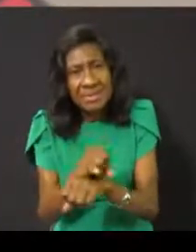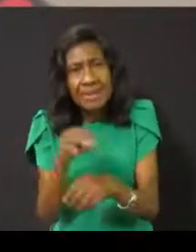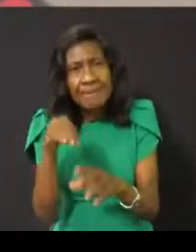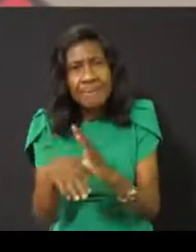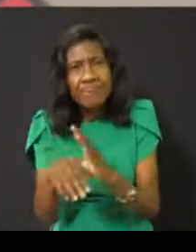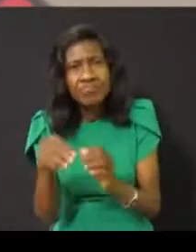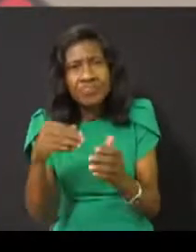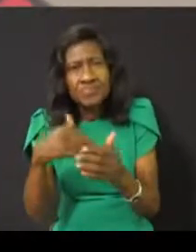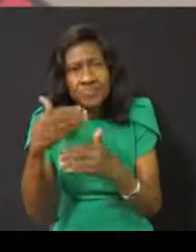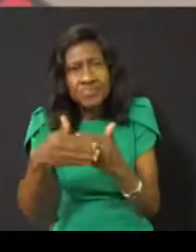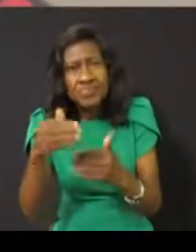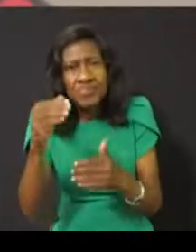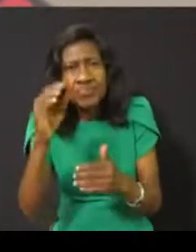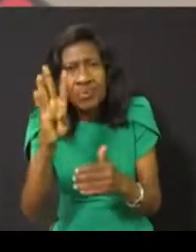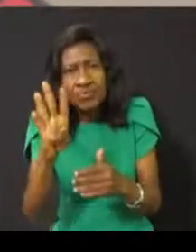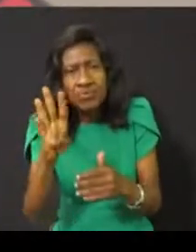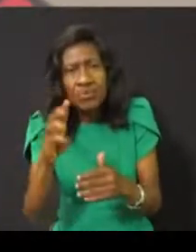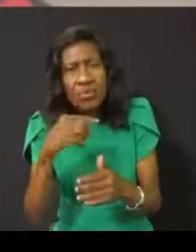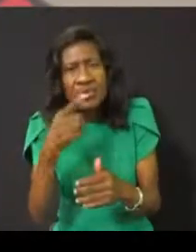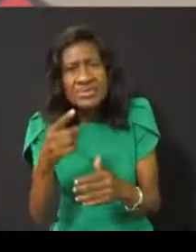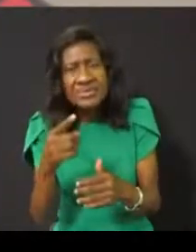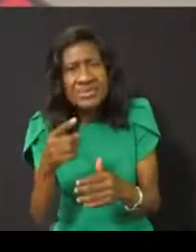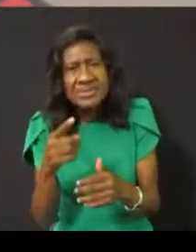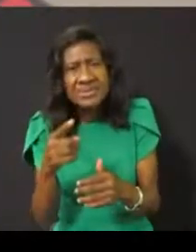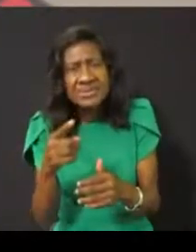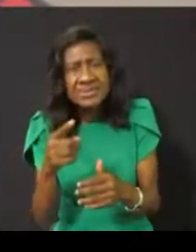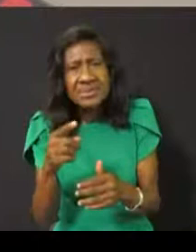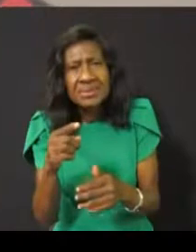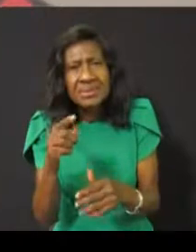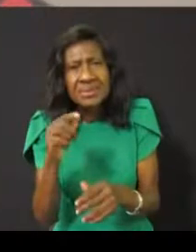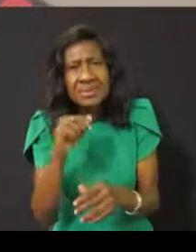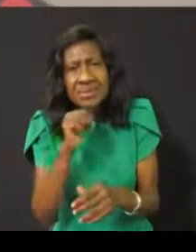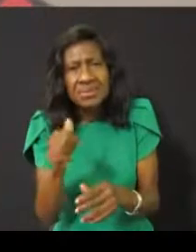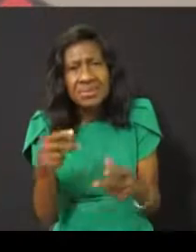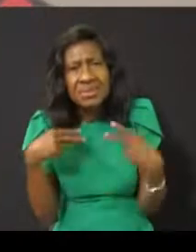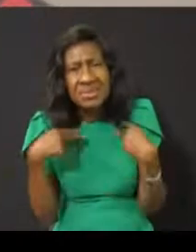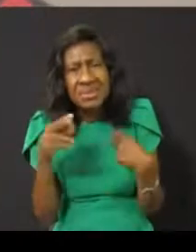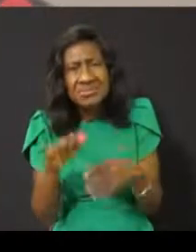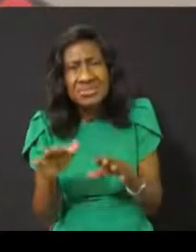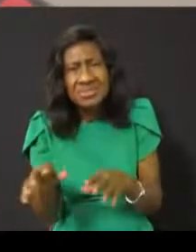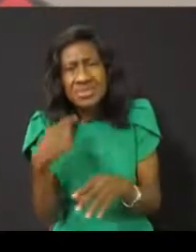having any children who could not be vaccinated.